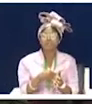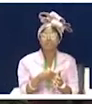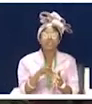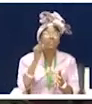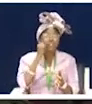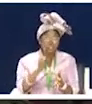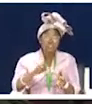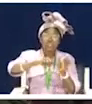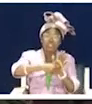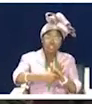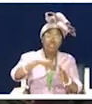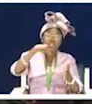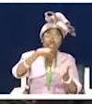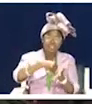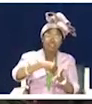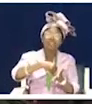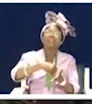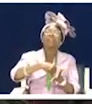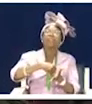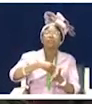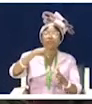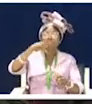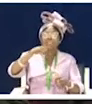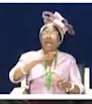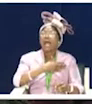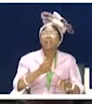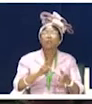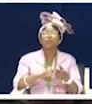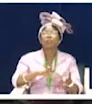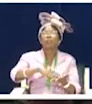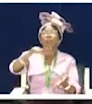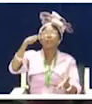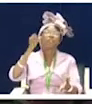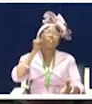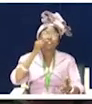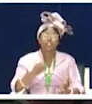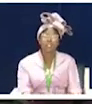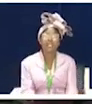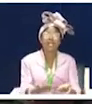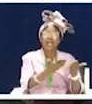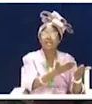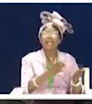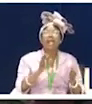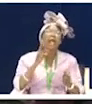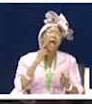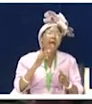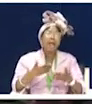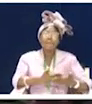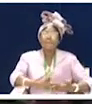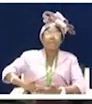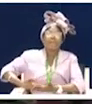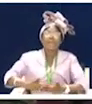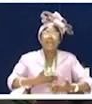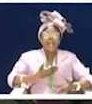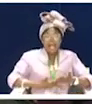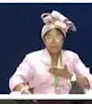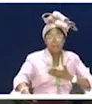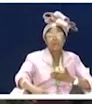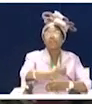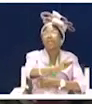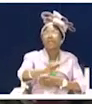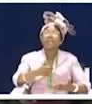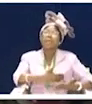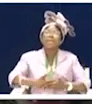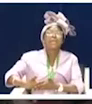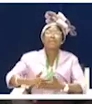She keyed into that prayer, and to the glory of God, she carried her baby to term and delivered a baby boy